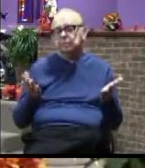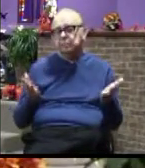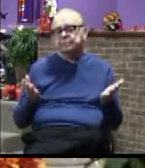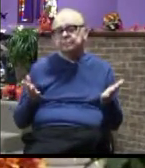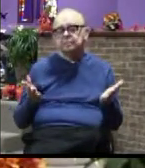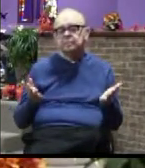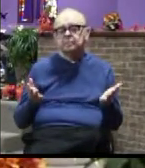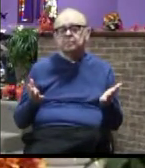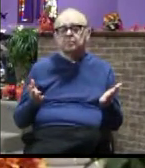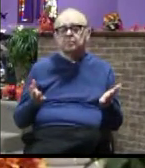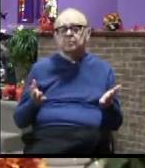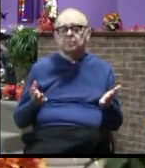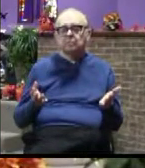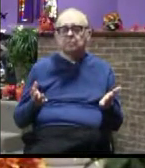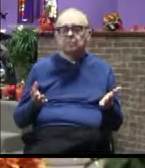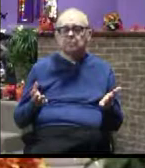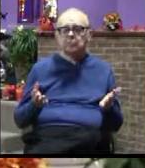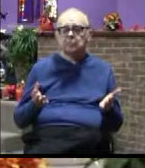this